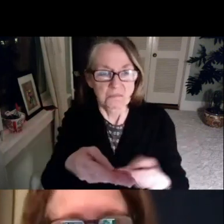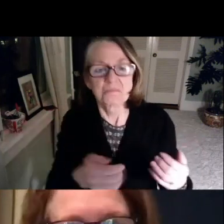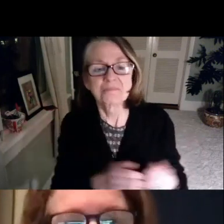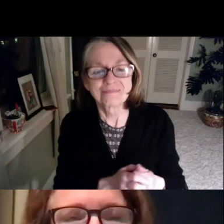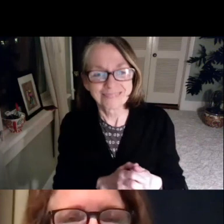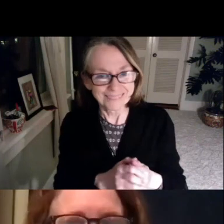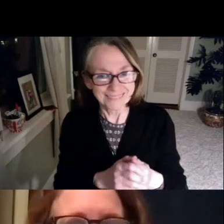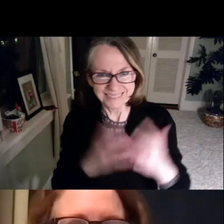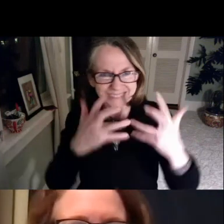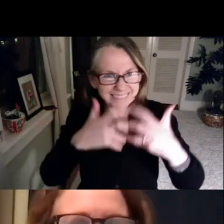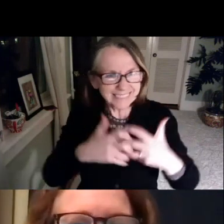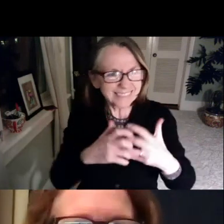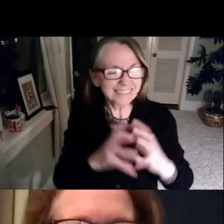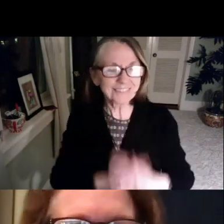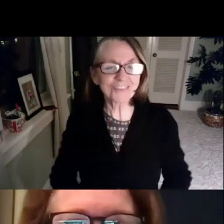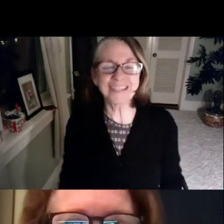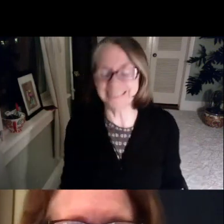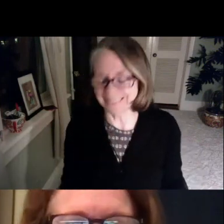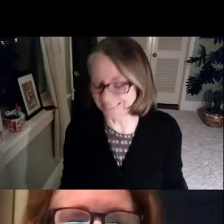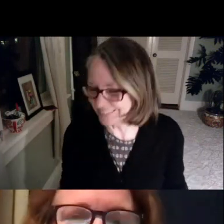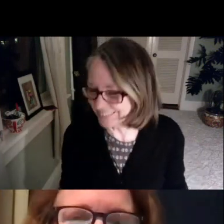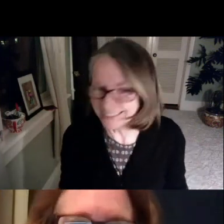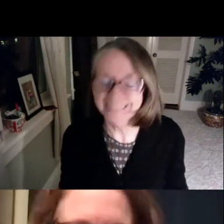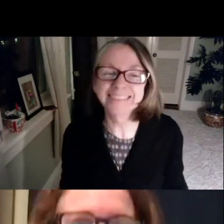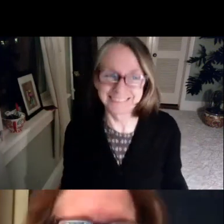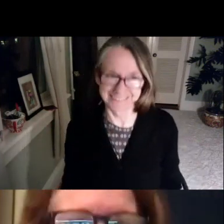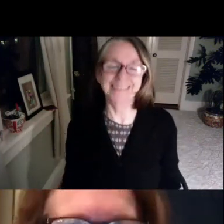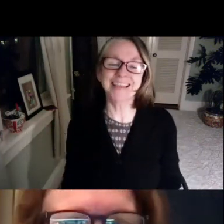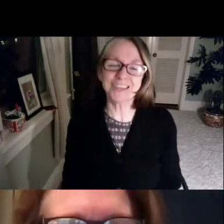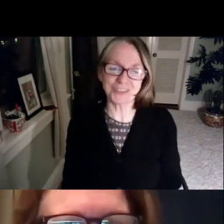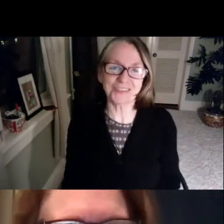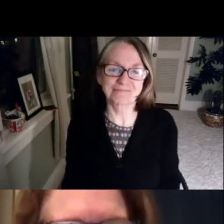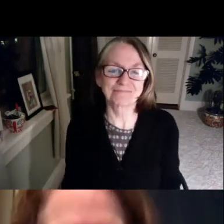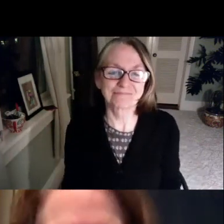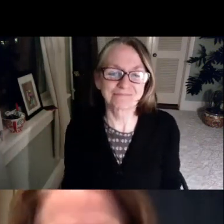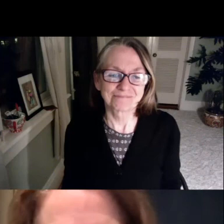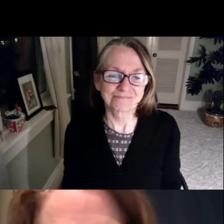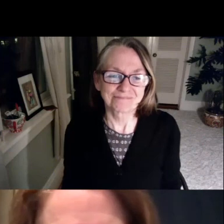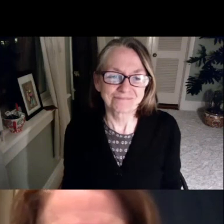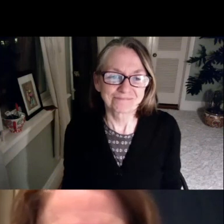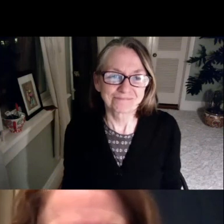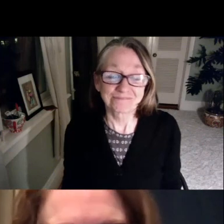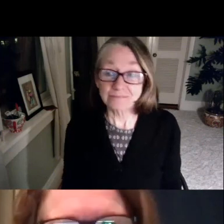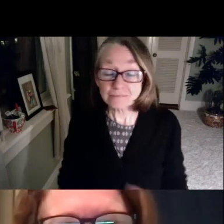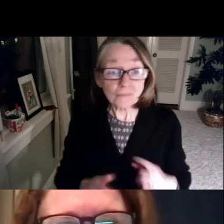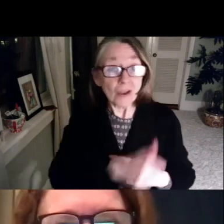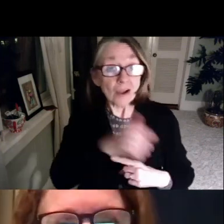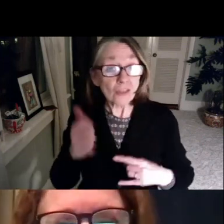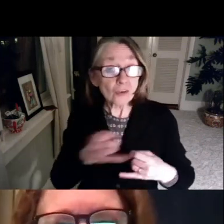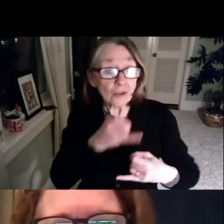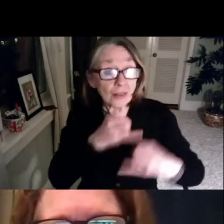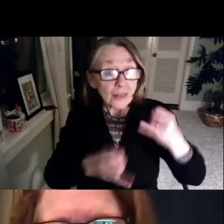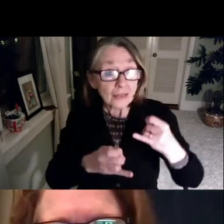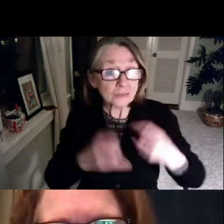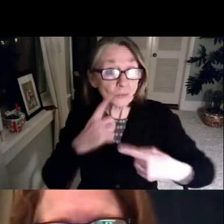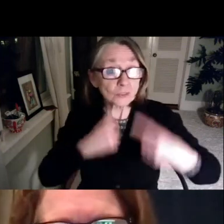have a lot to. Yes. Great. Thank you. Any other last